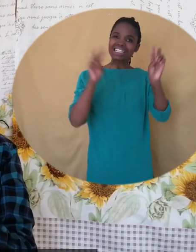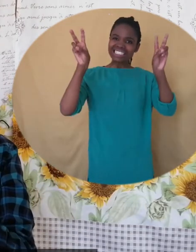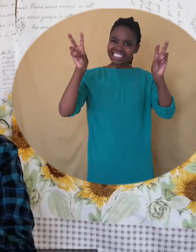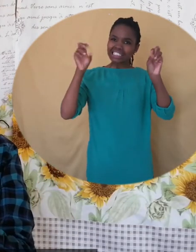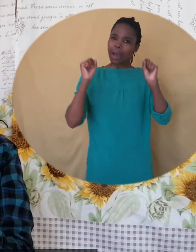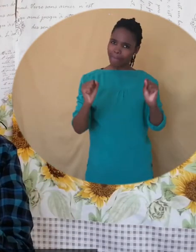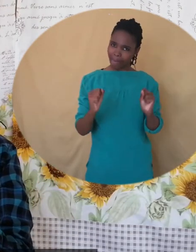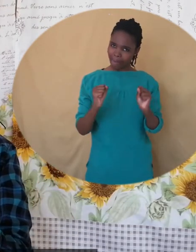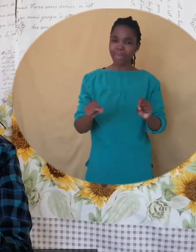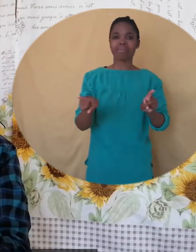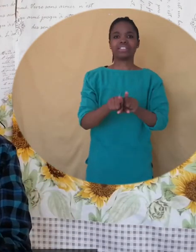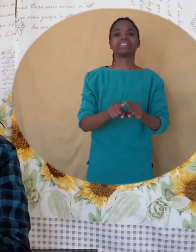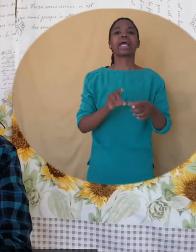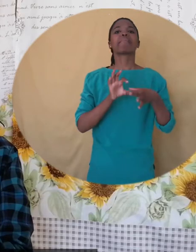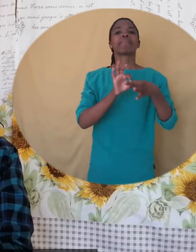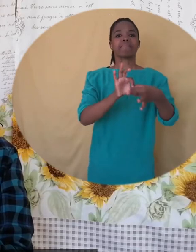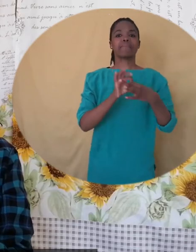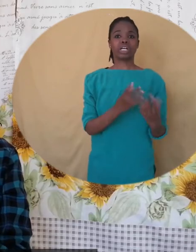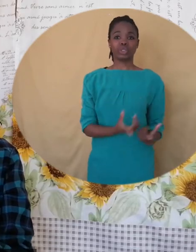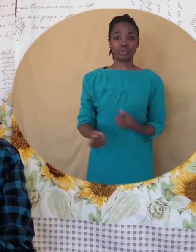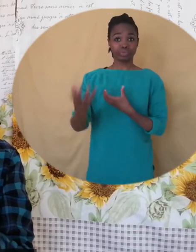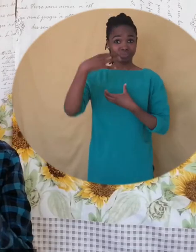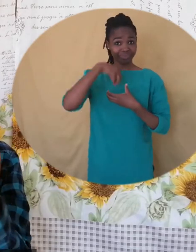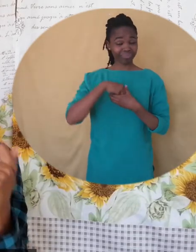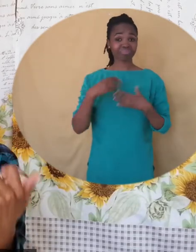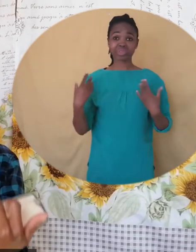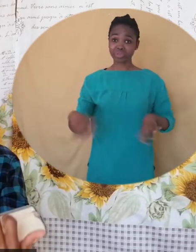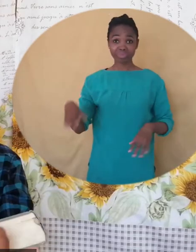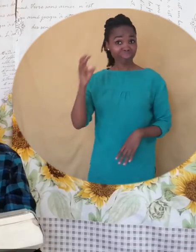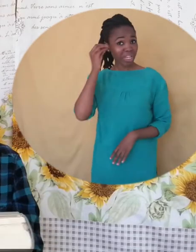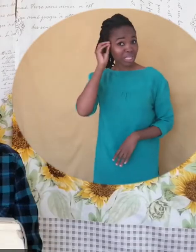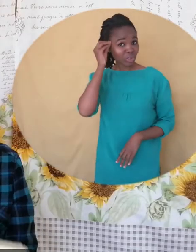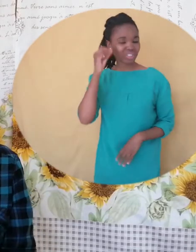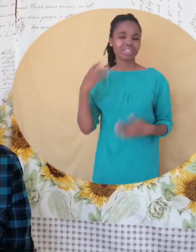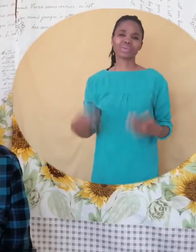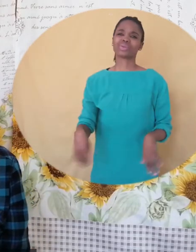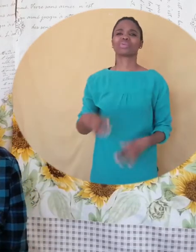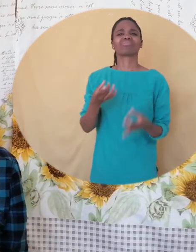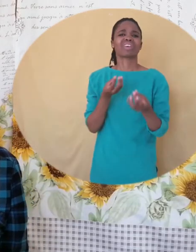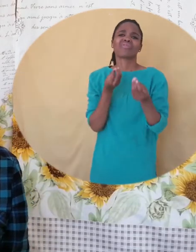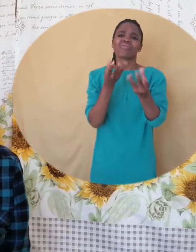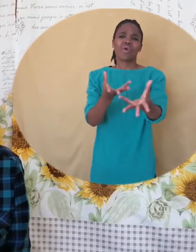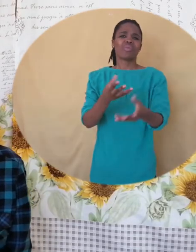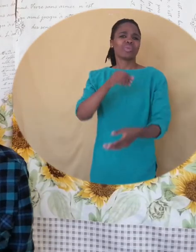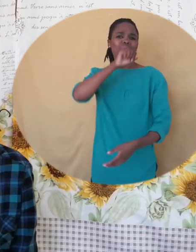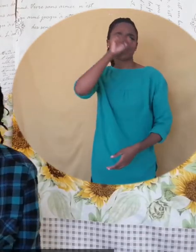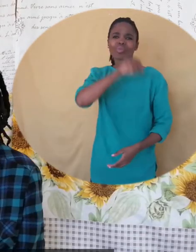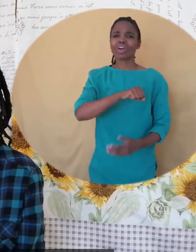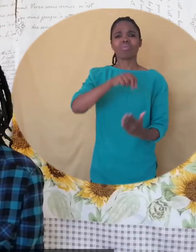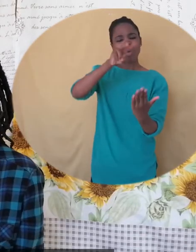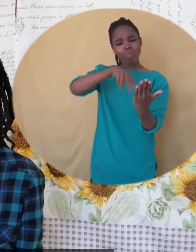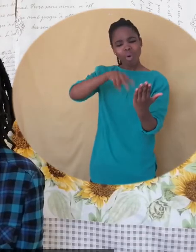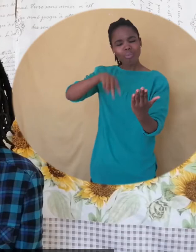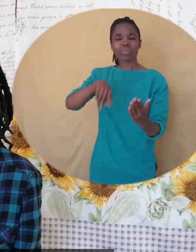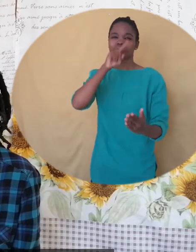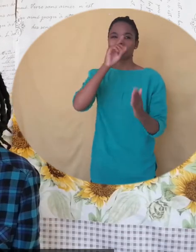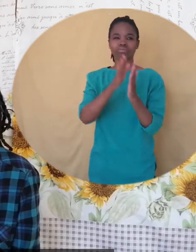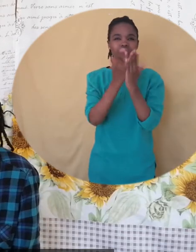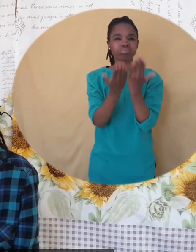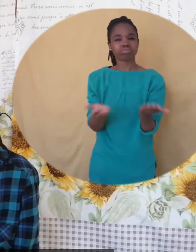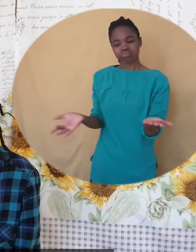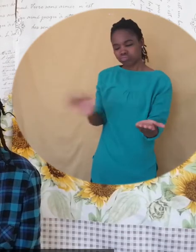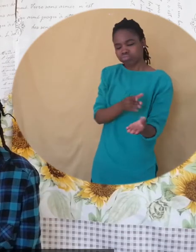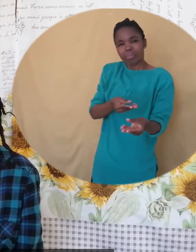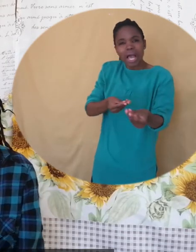know, what does the law say and how does it apply to me? So it's very, very interesting. I love reading, guys. I love the fact that I